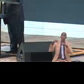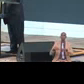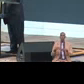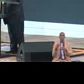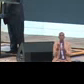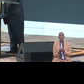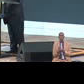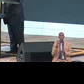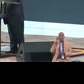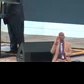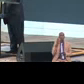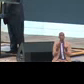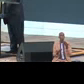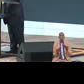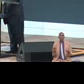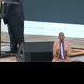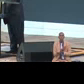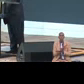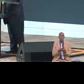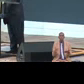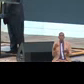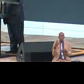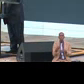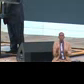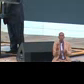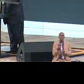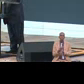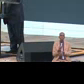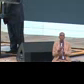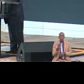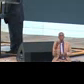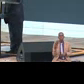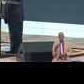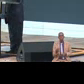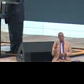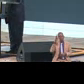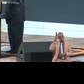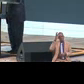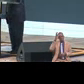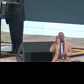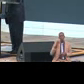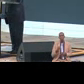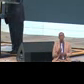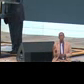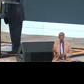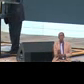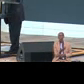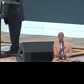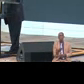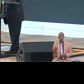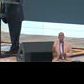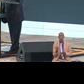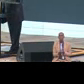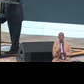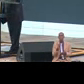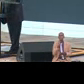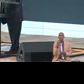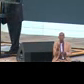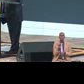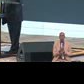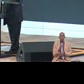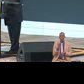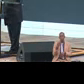manifested, that he might destroy the works of the devil. Any sin that